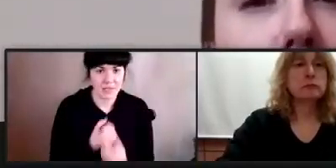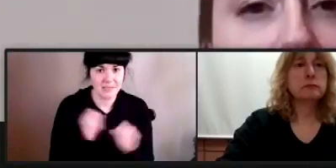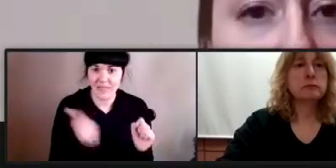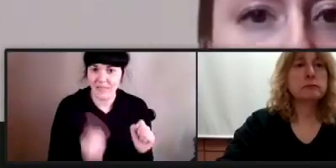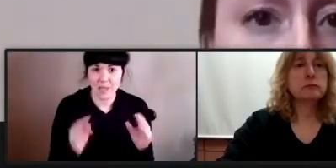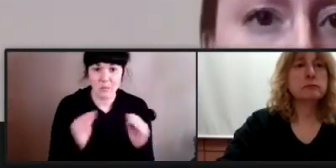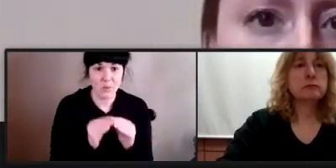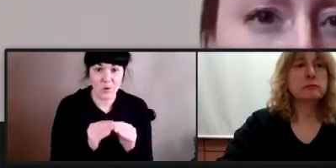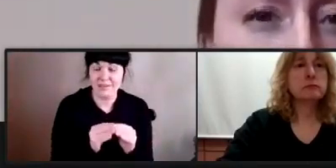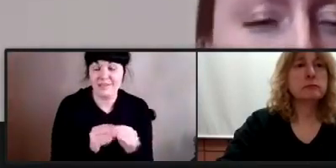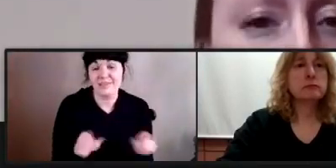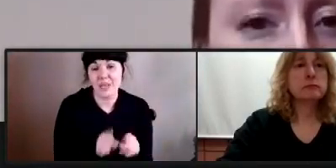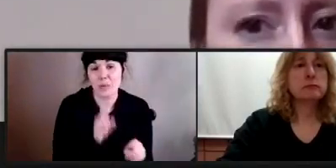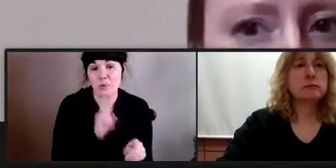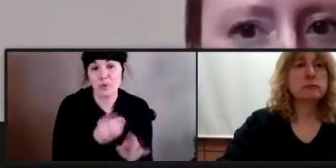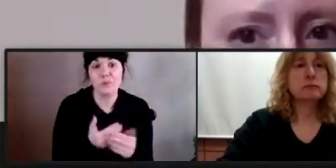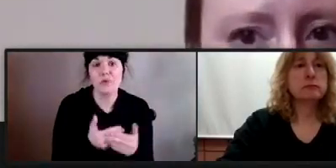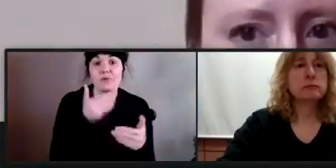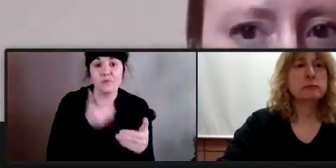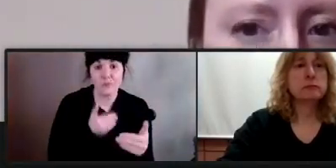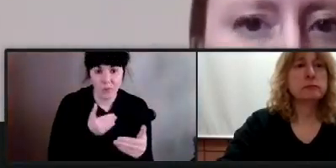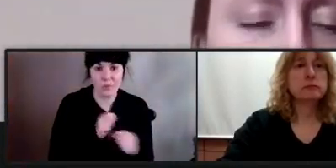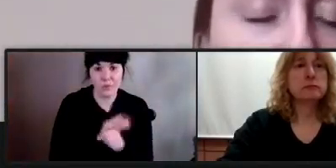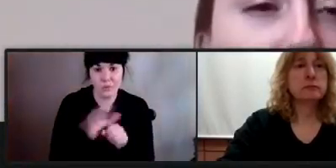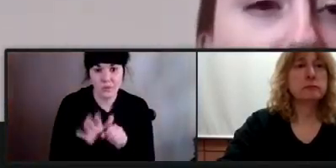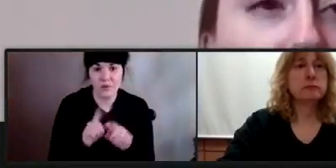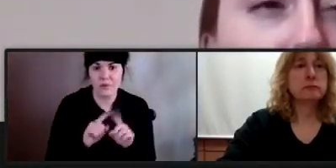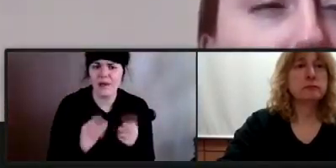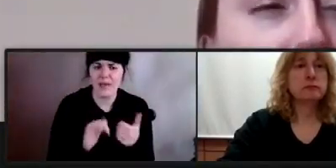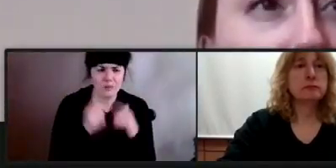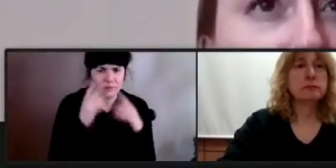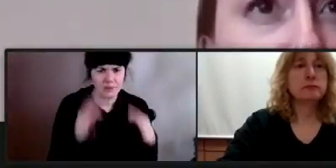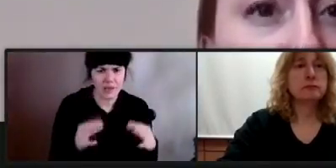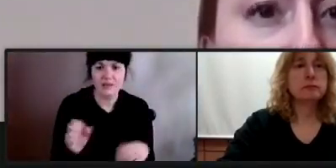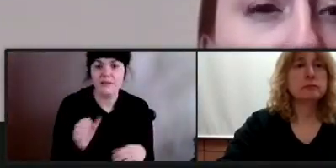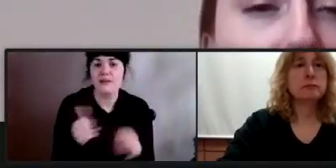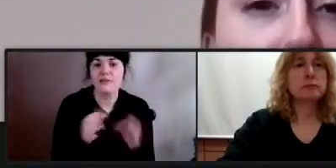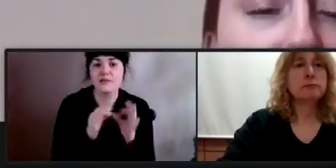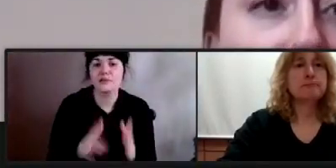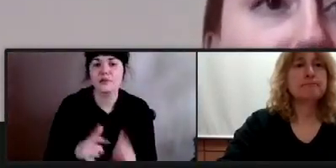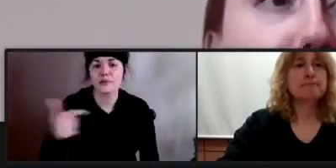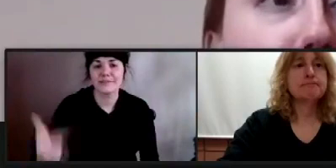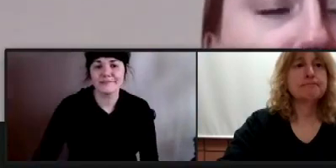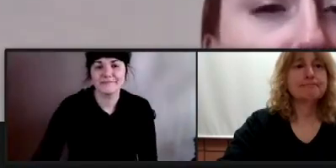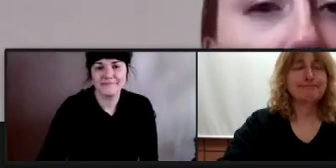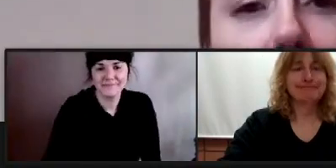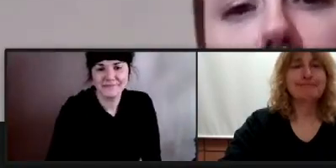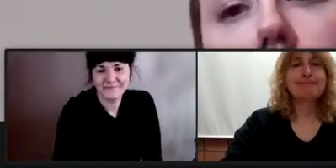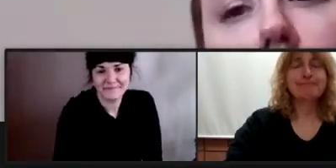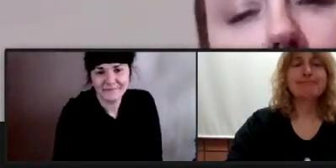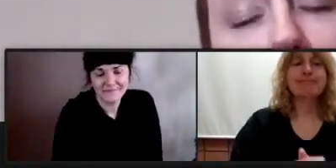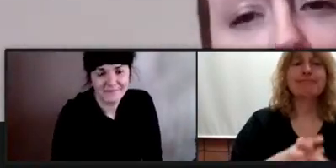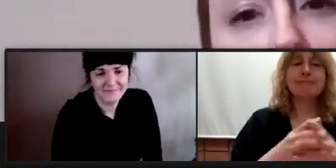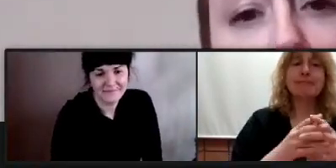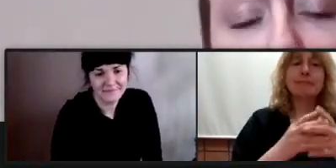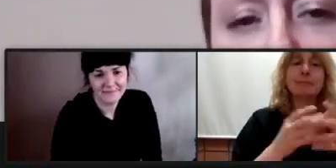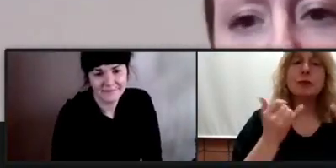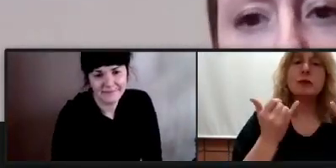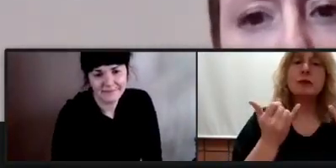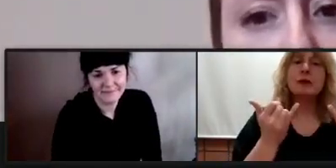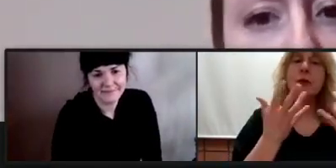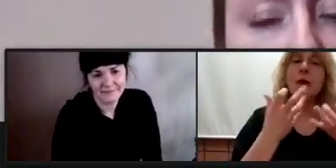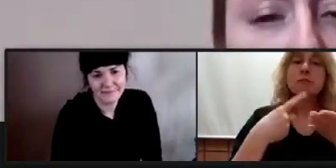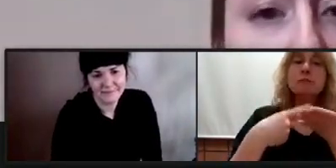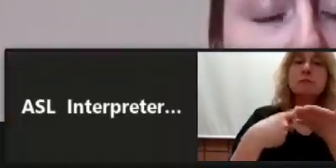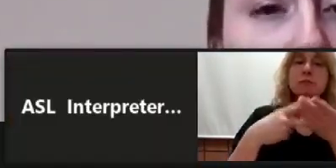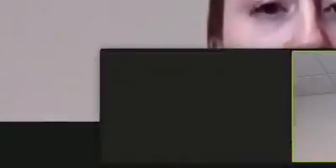How do we make those choices? So I want to talk to everyone today about a framework for thinking about risk, for thinking about